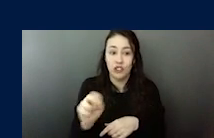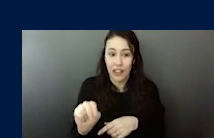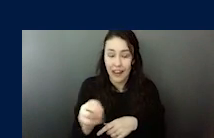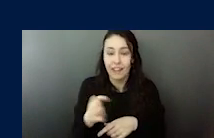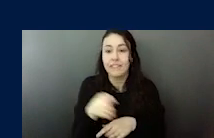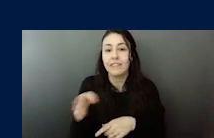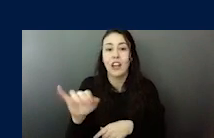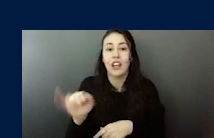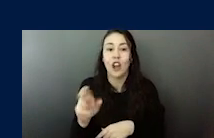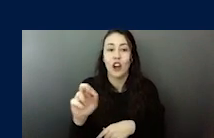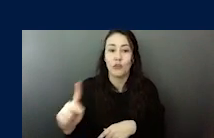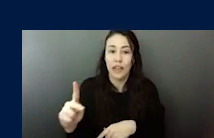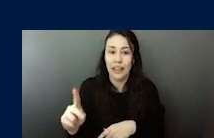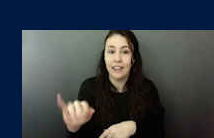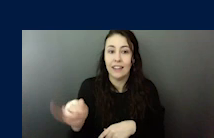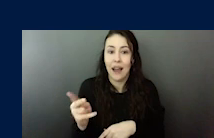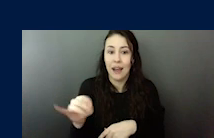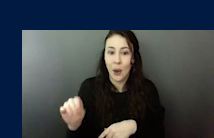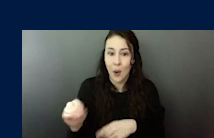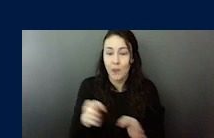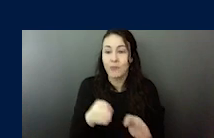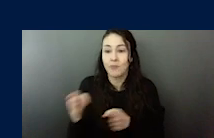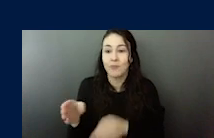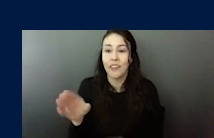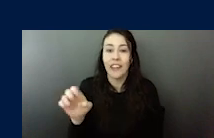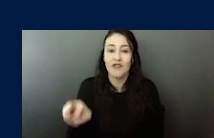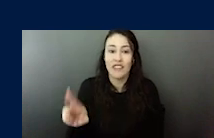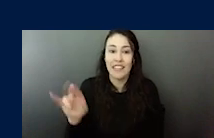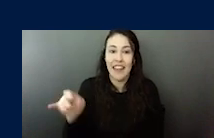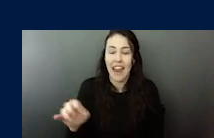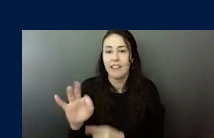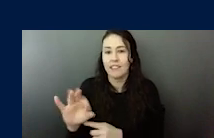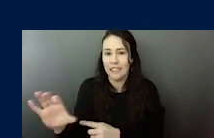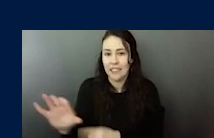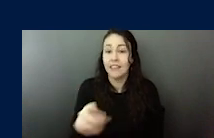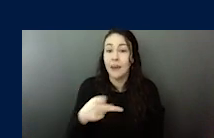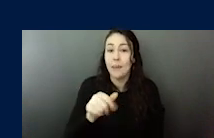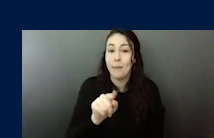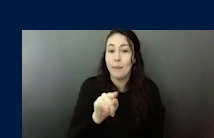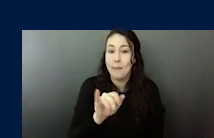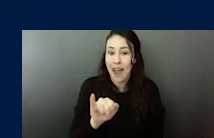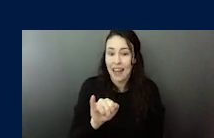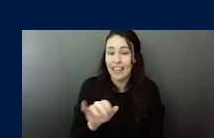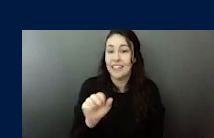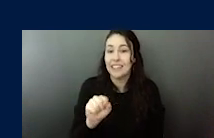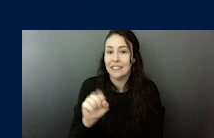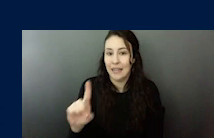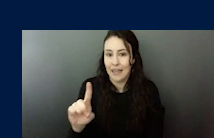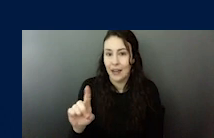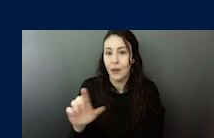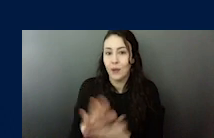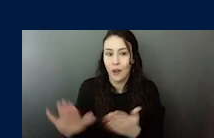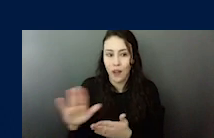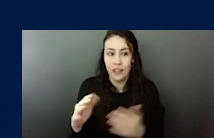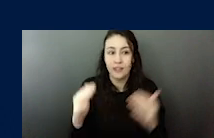from Santa Ana College, Enrique Jauregui from Fresno City College, Patty Manley from San Diego Miramar College, and Susie Nitzel,